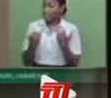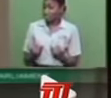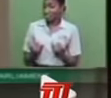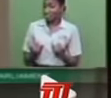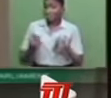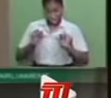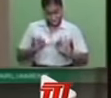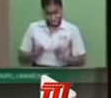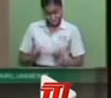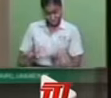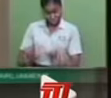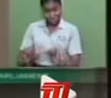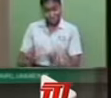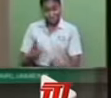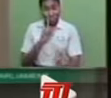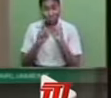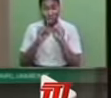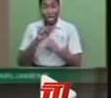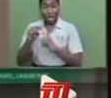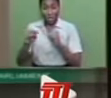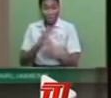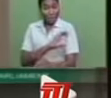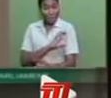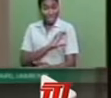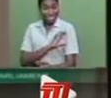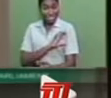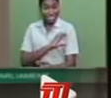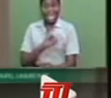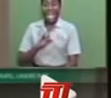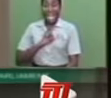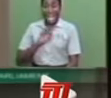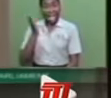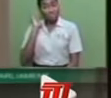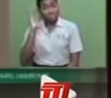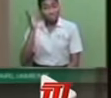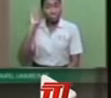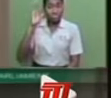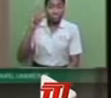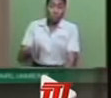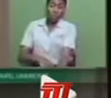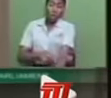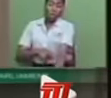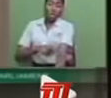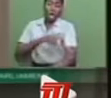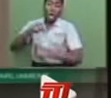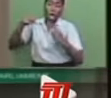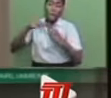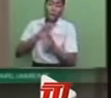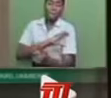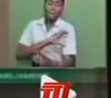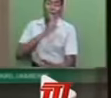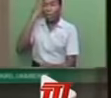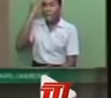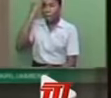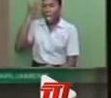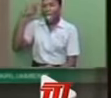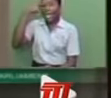and why am I spending so much time on this? Because I think safety and security is of paramount importance at this